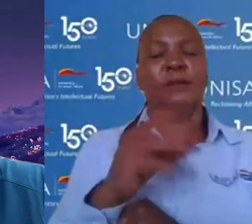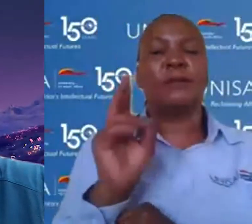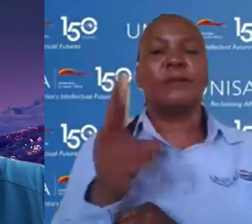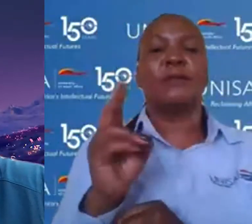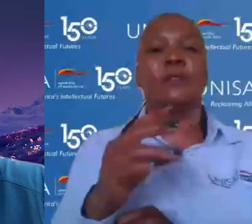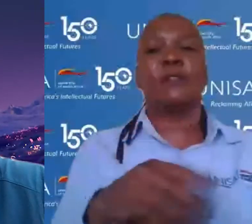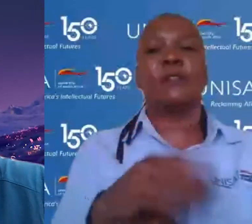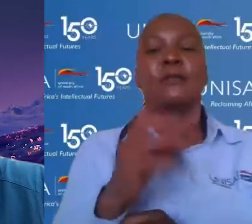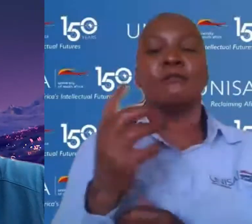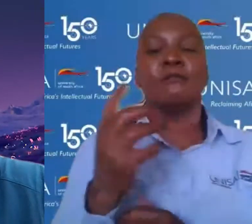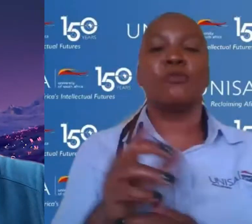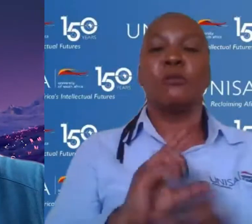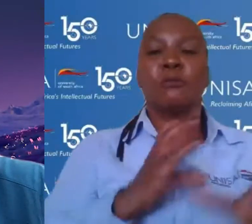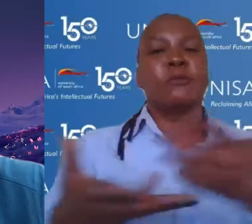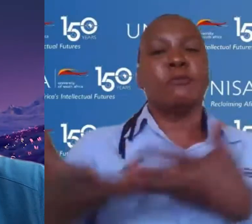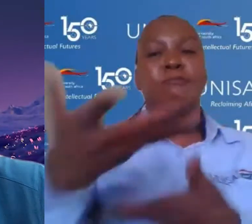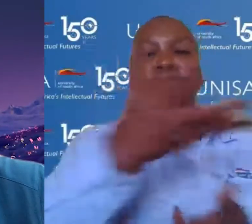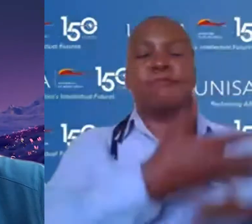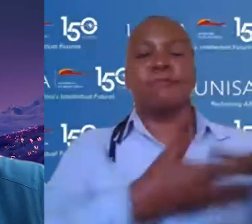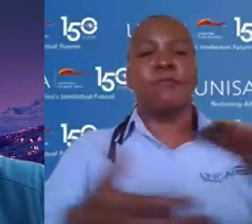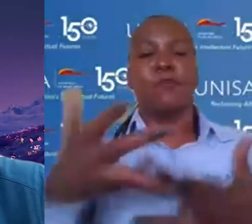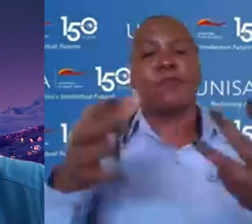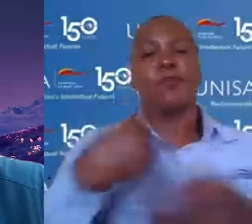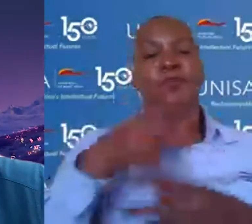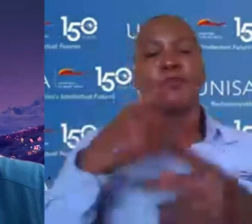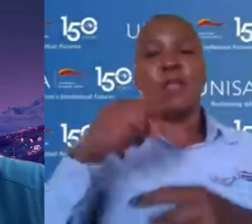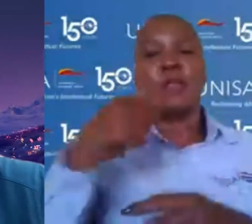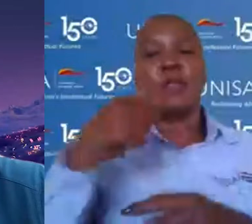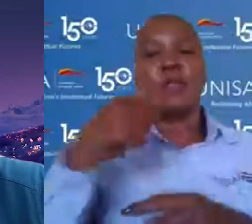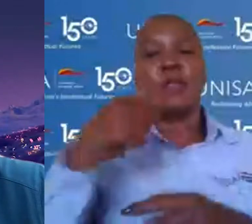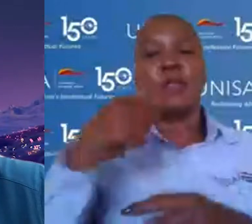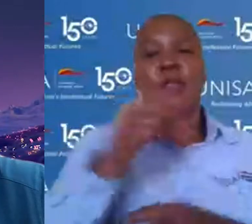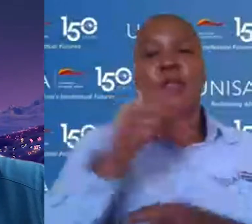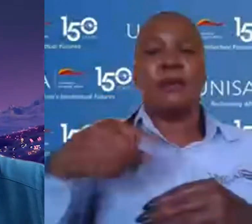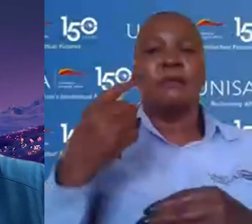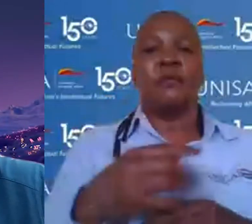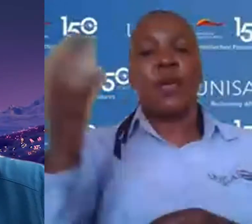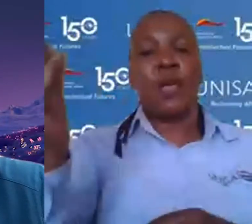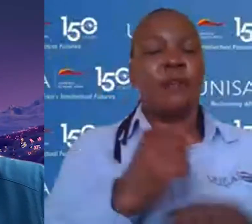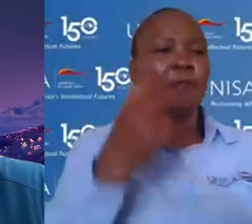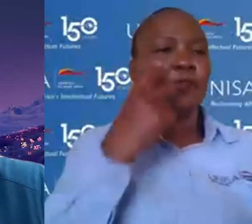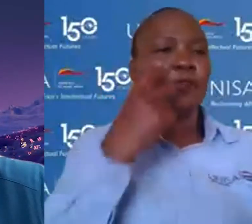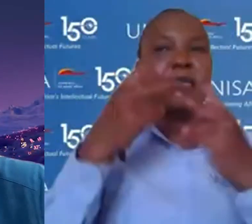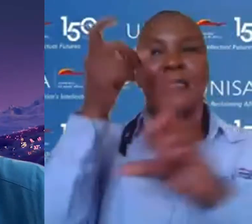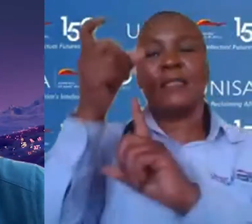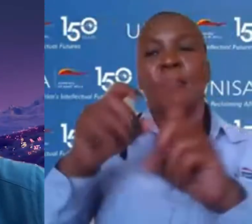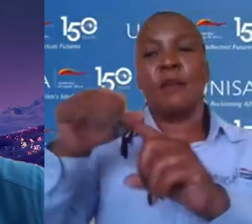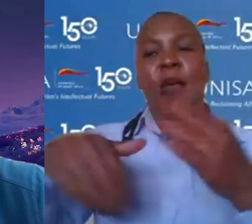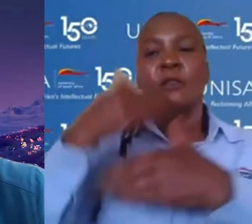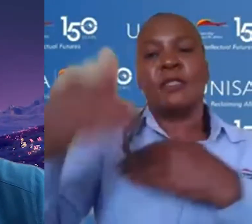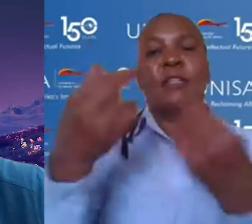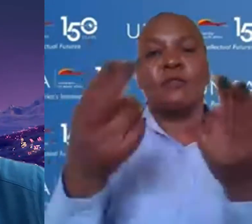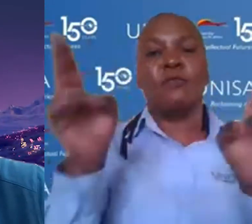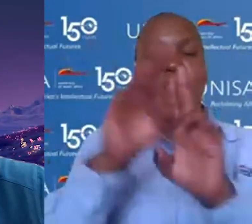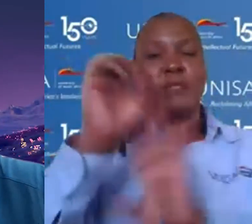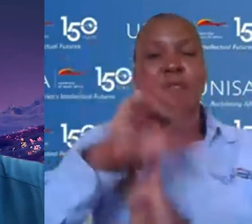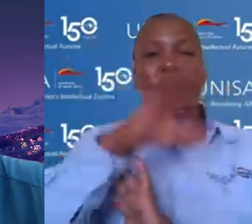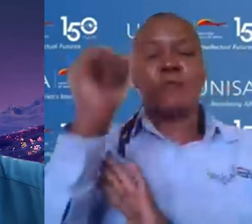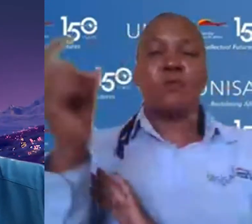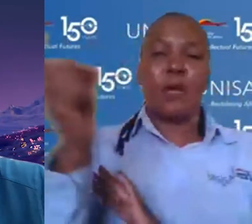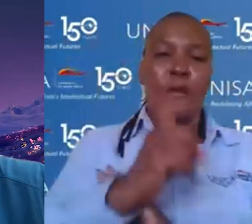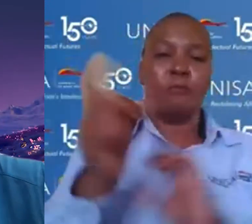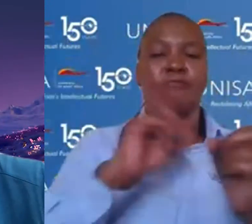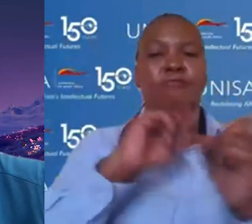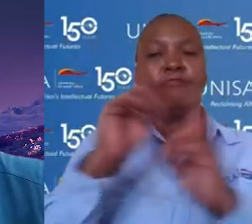interact with colleagues. Sometimes we have guests from outside the institution to come to talk to you about important